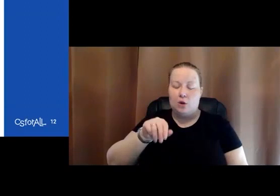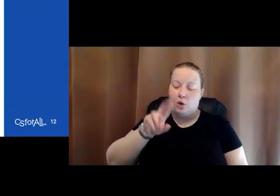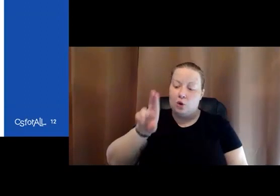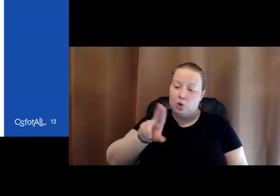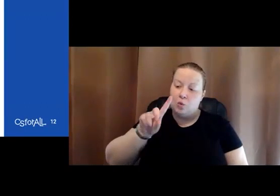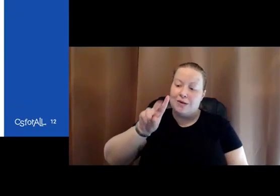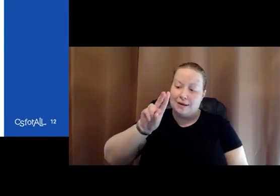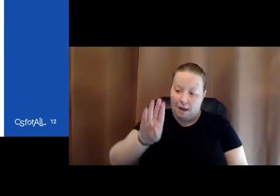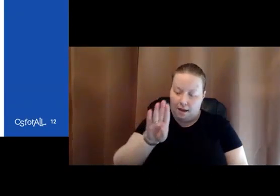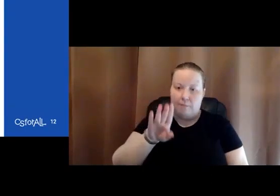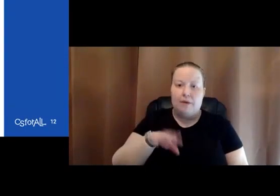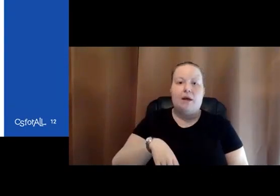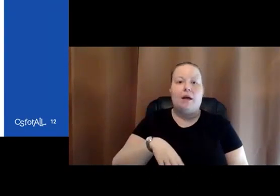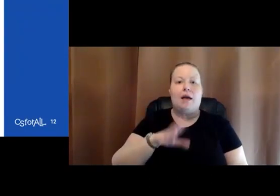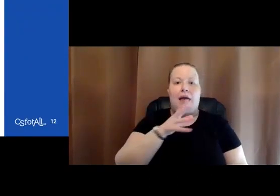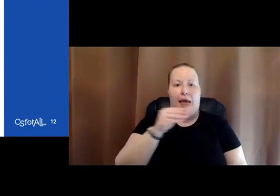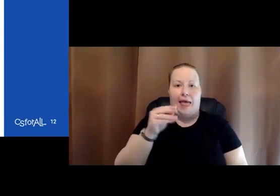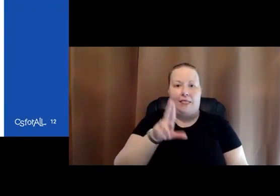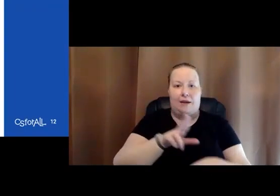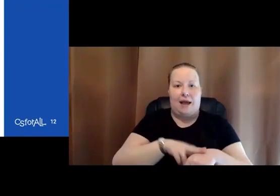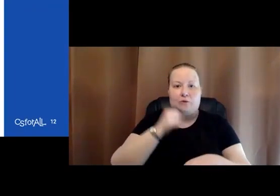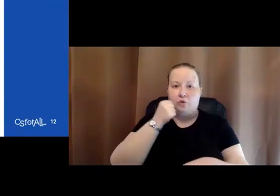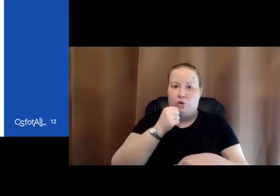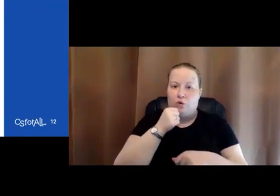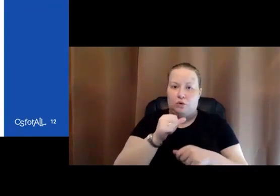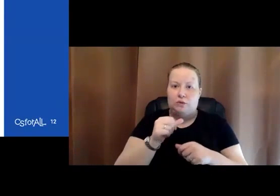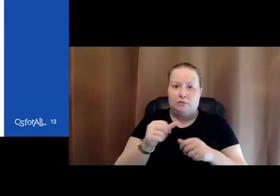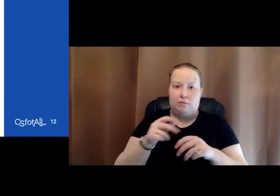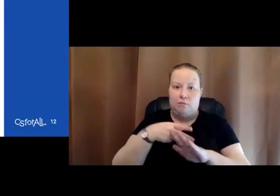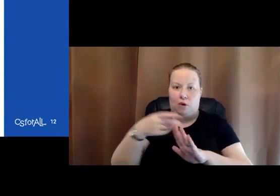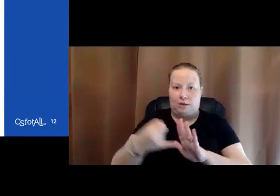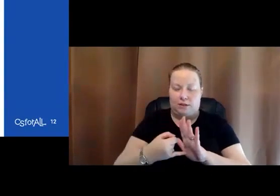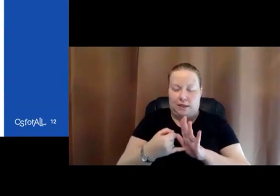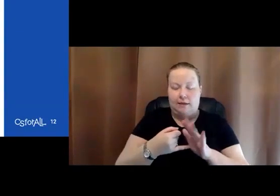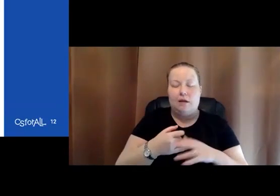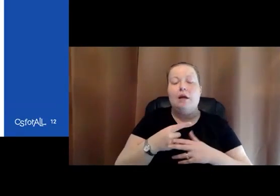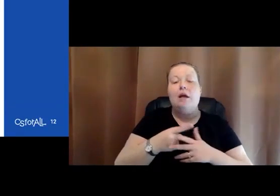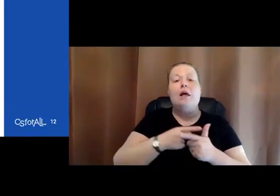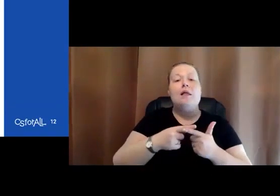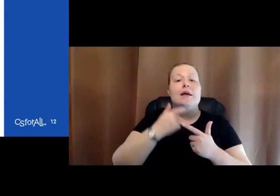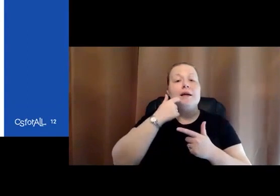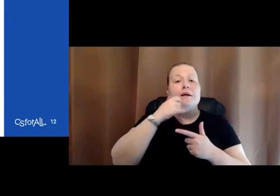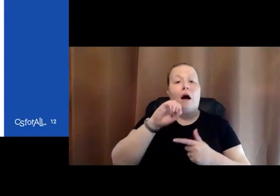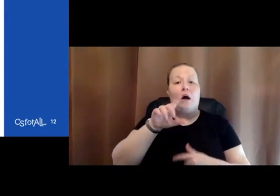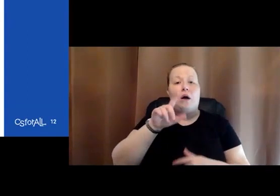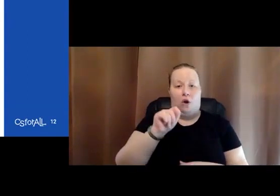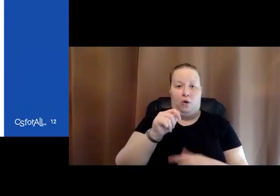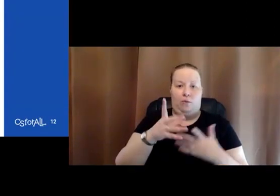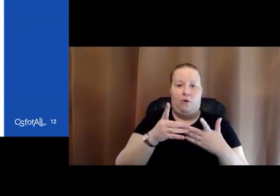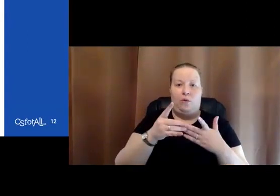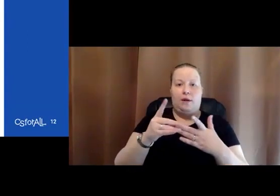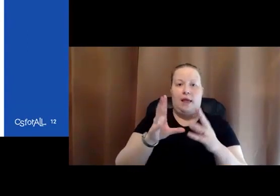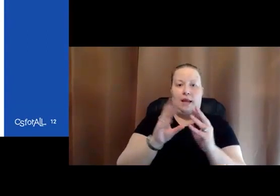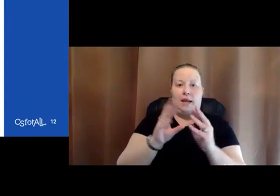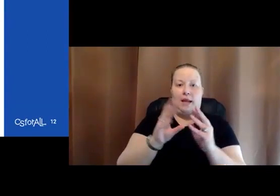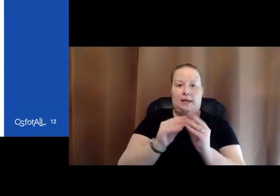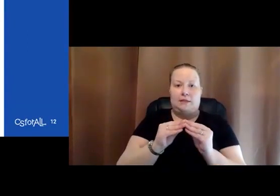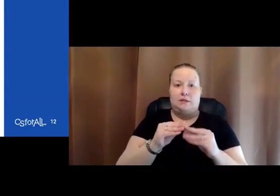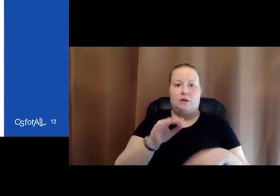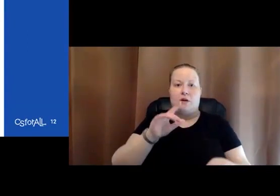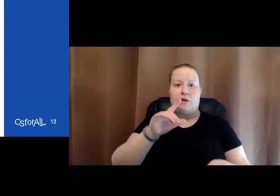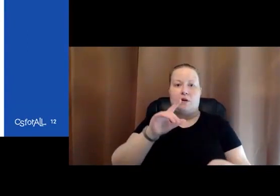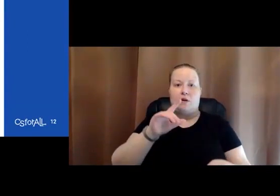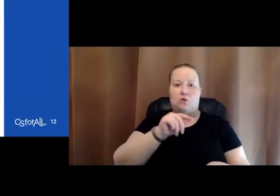National Girls Collaborative Project. Then this October, we led a session on accessible CS at the 2020